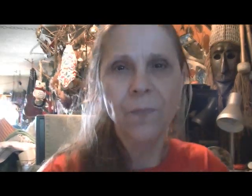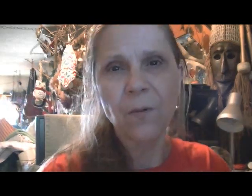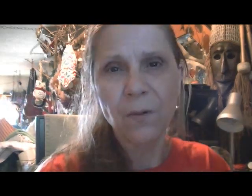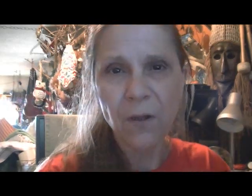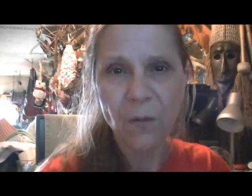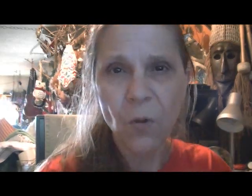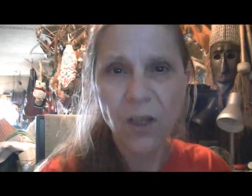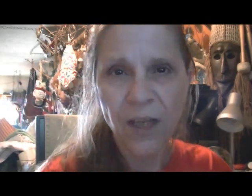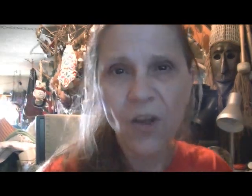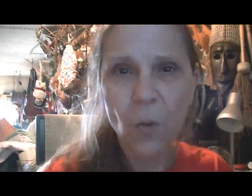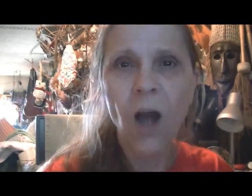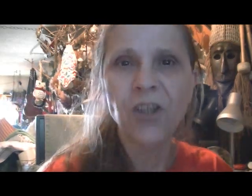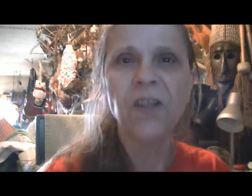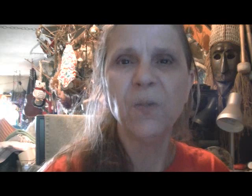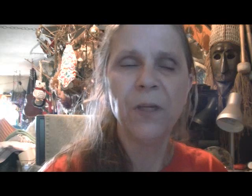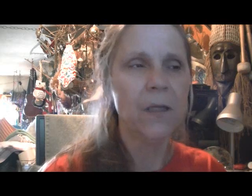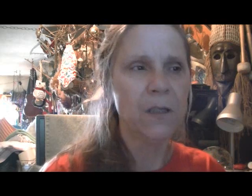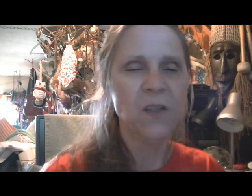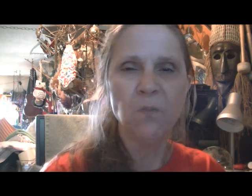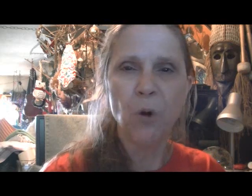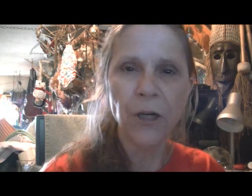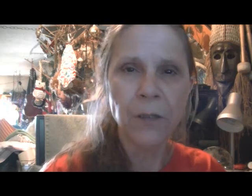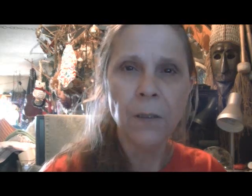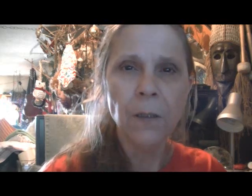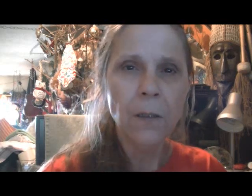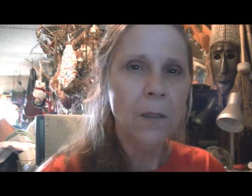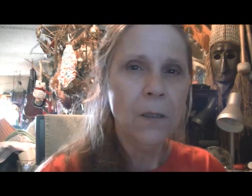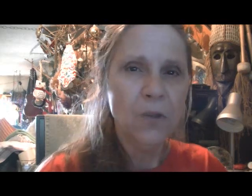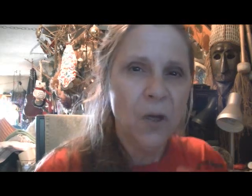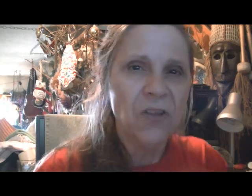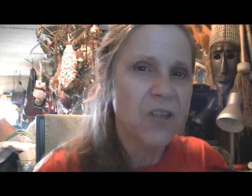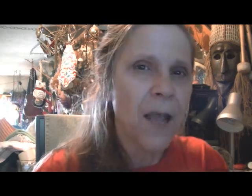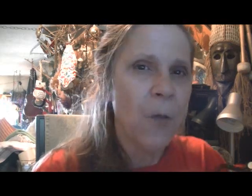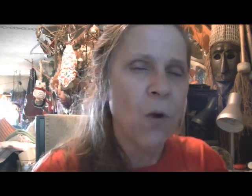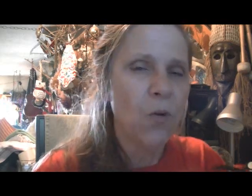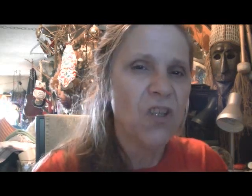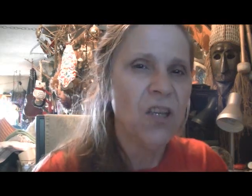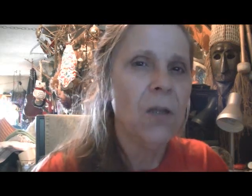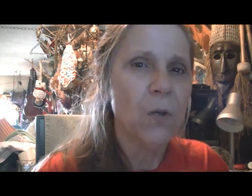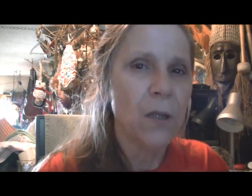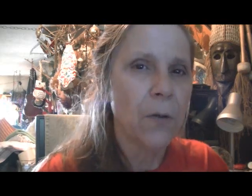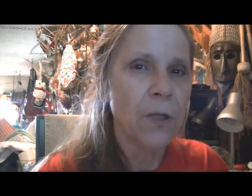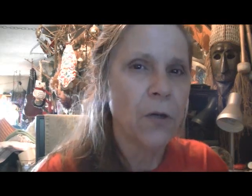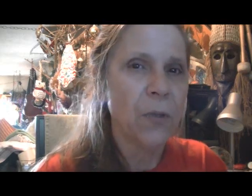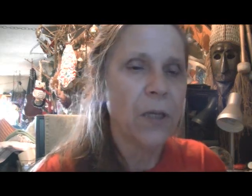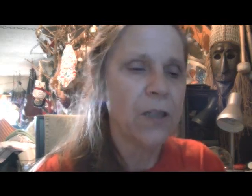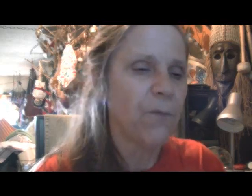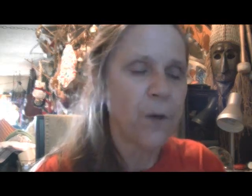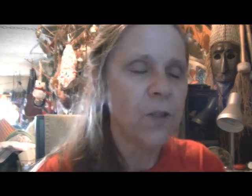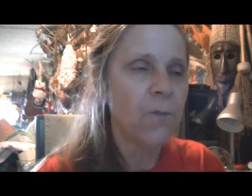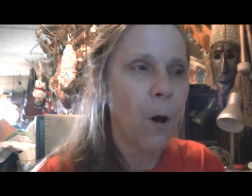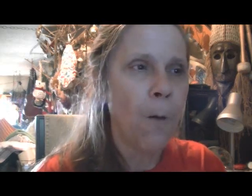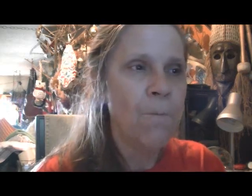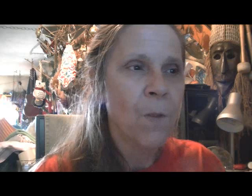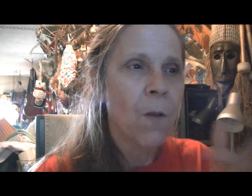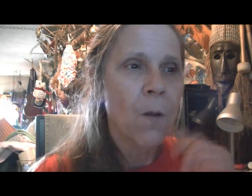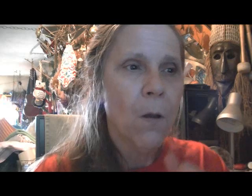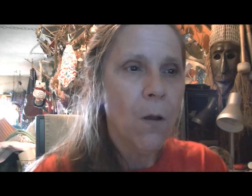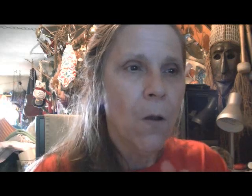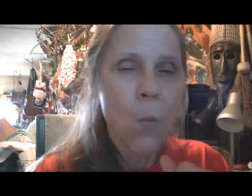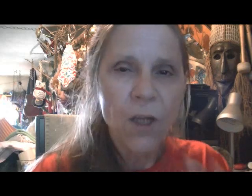out, let you watch this because it's important to understand what we're dealing with out here, because first of